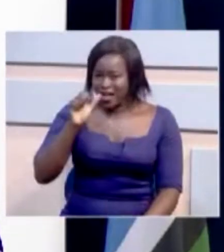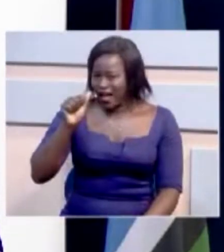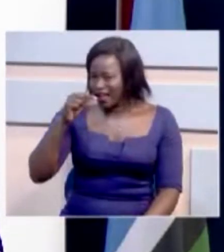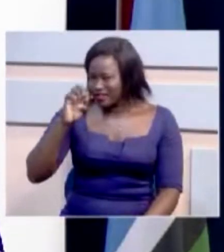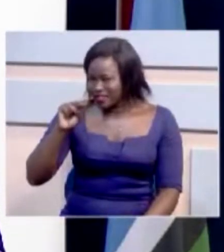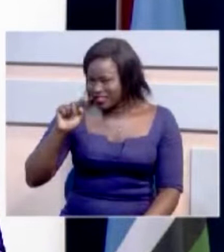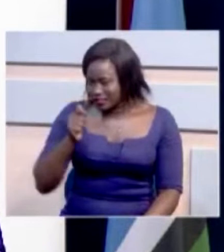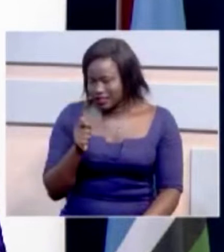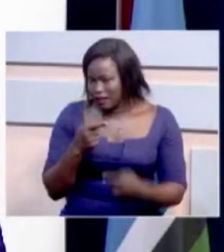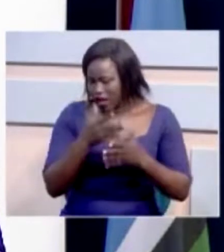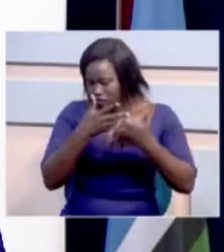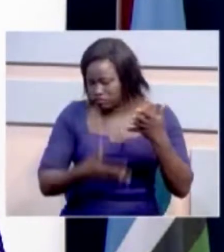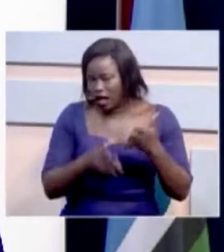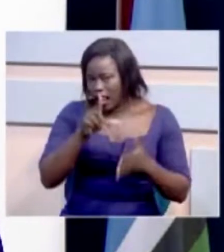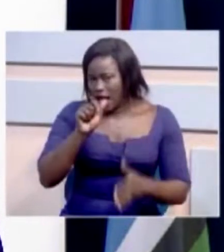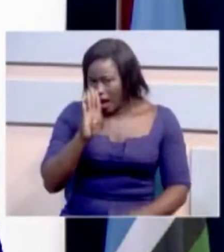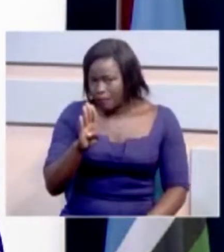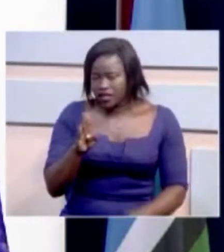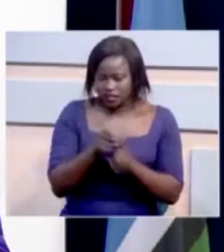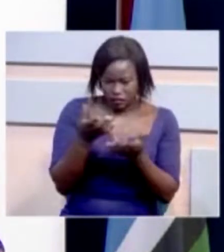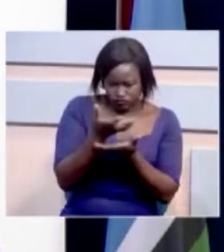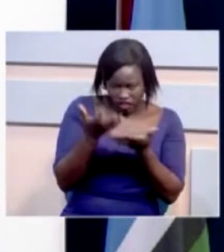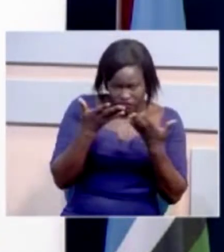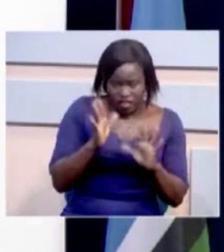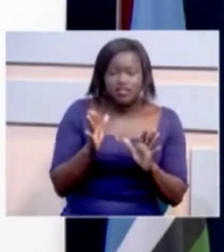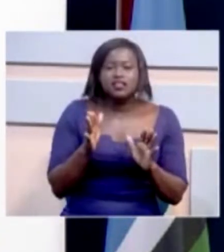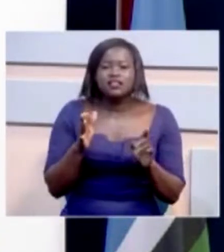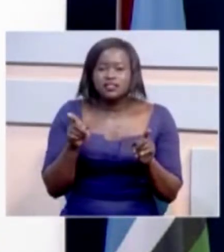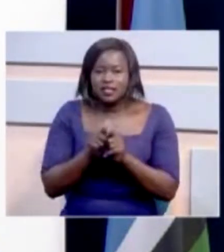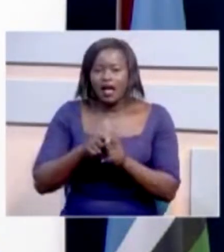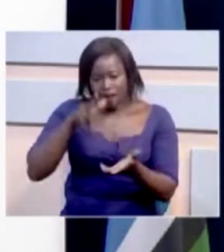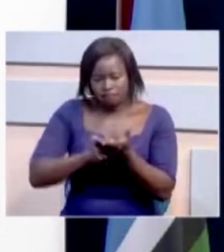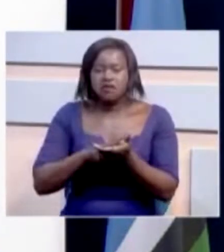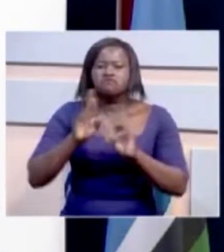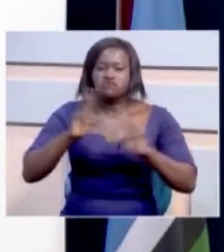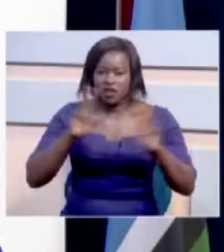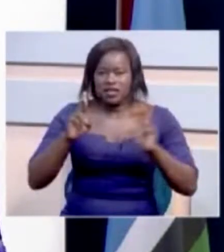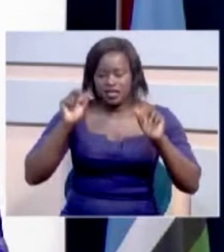day. The following laboratories have been assessed and are deemed ready.